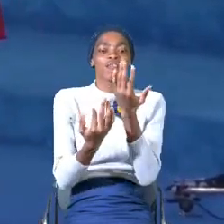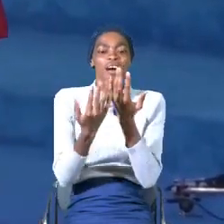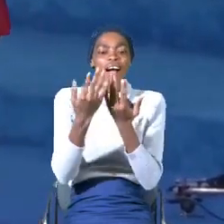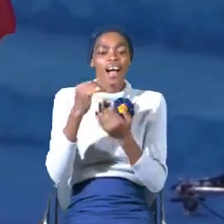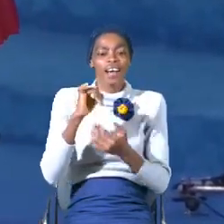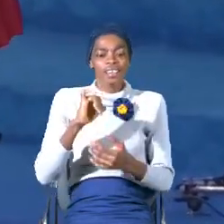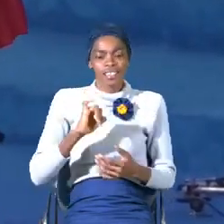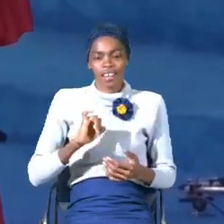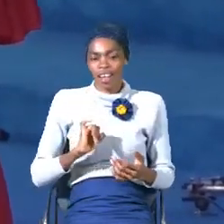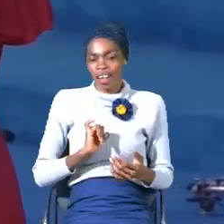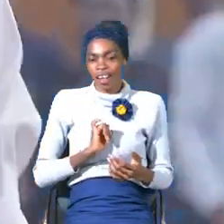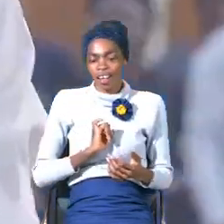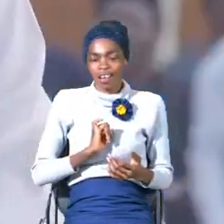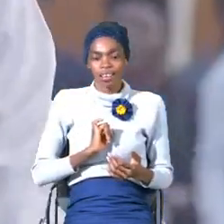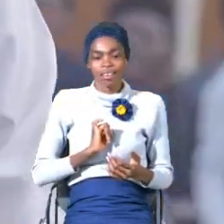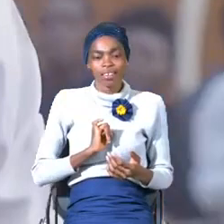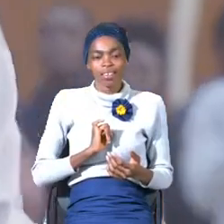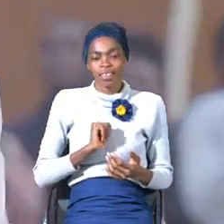sacrifice.